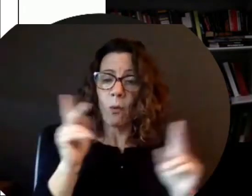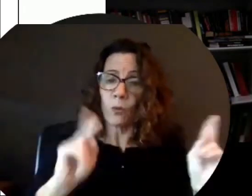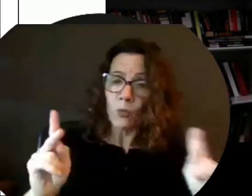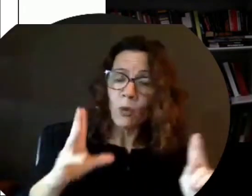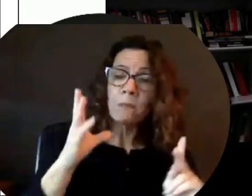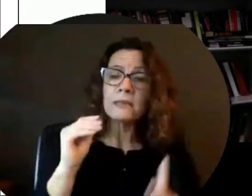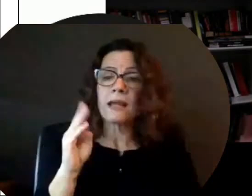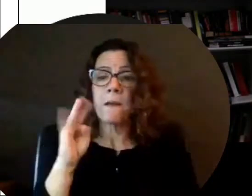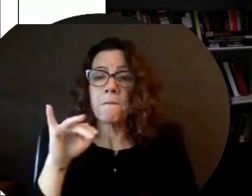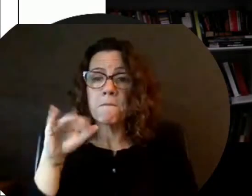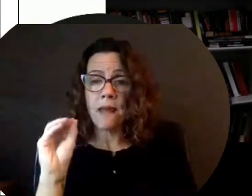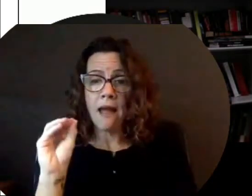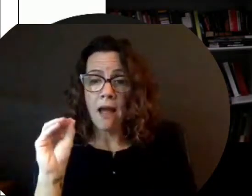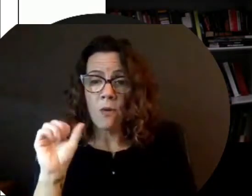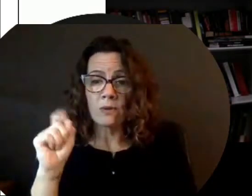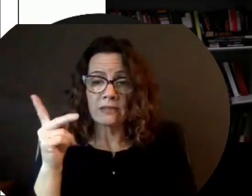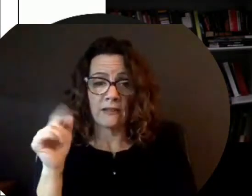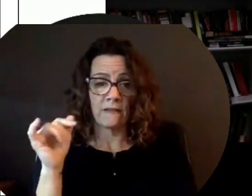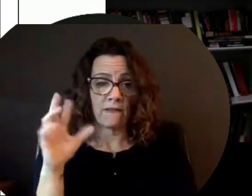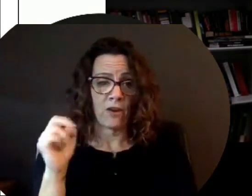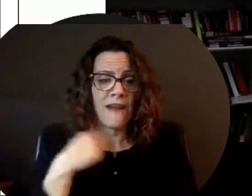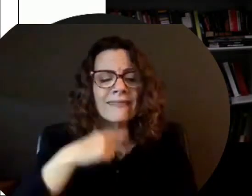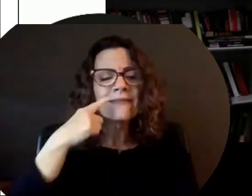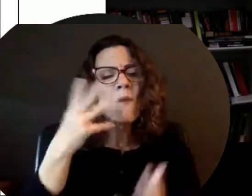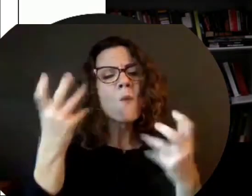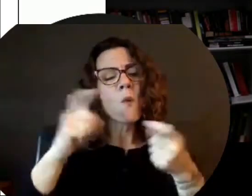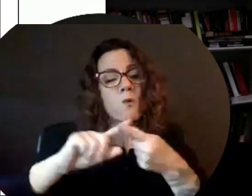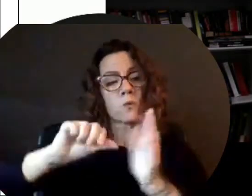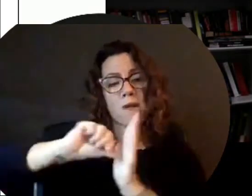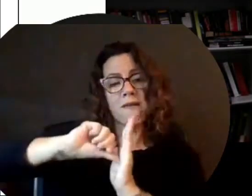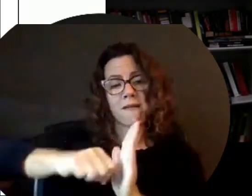as Jackson points out, between the animal and animalization.